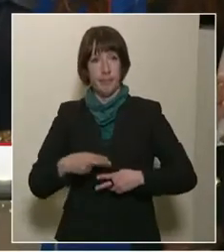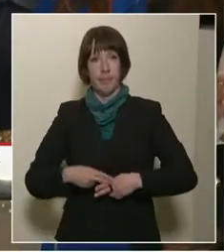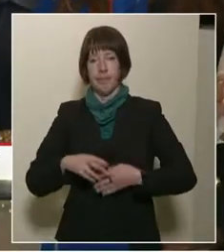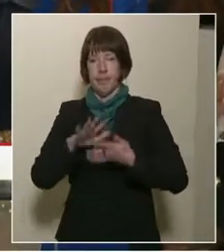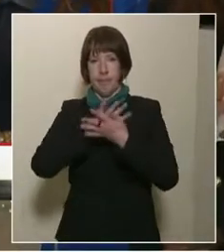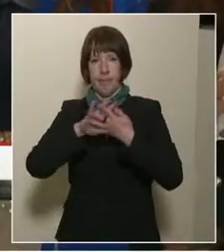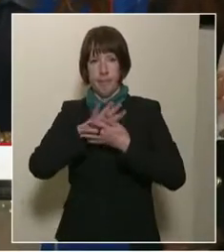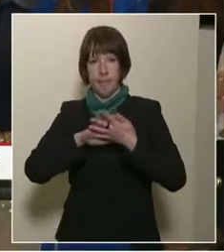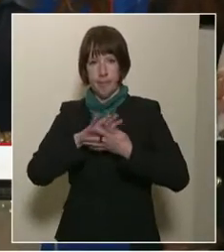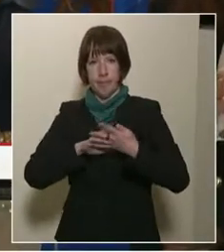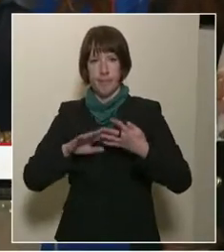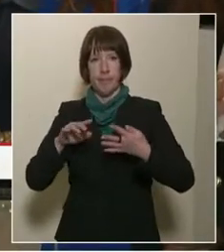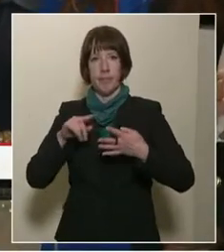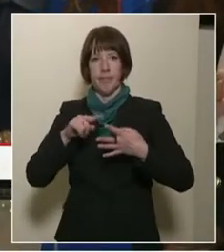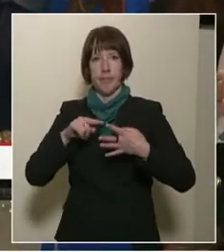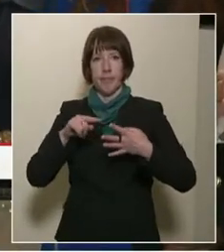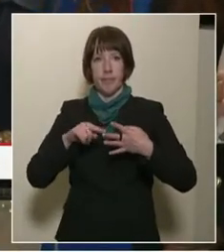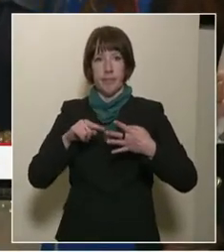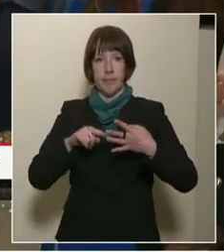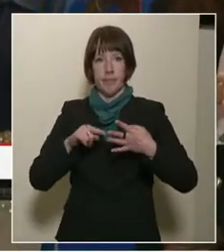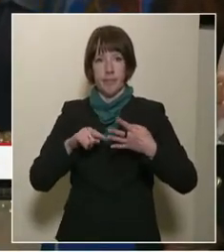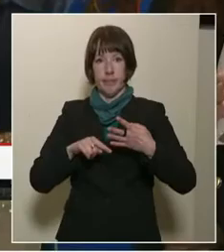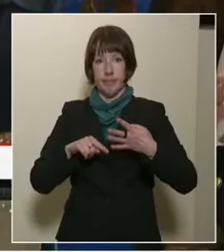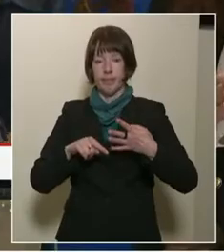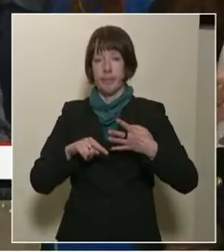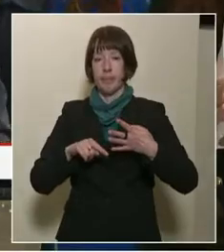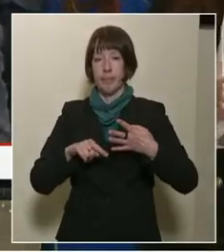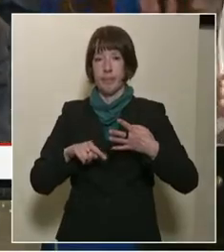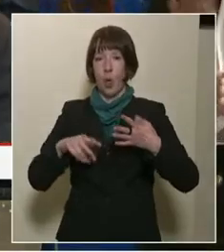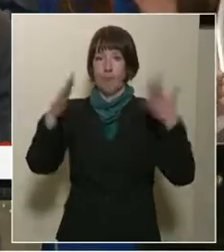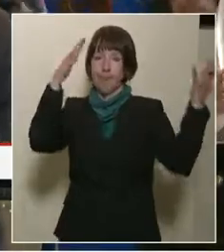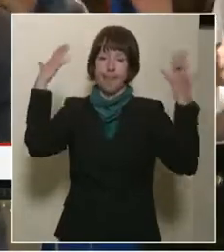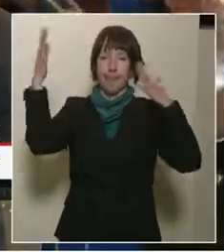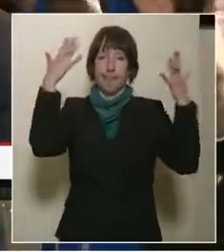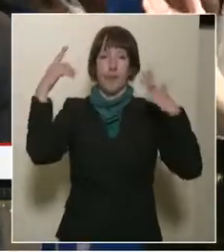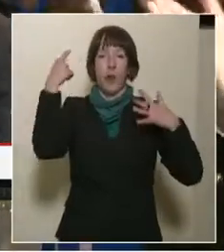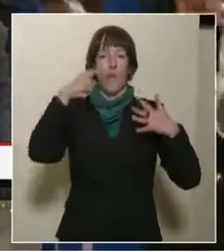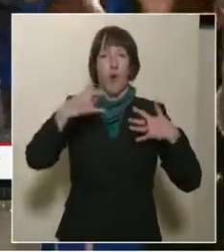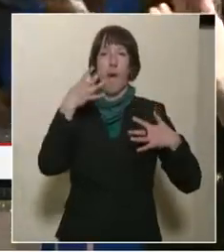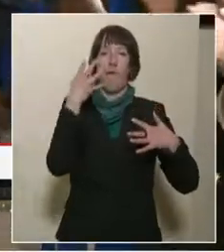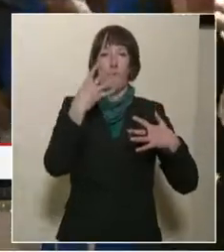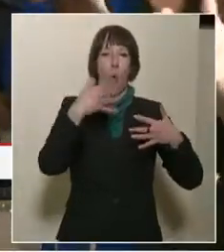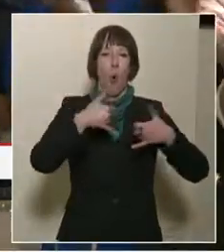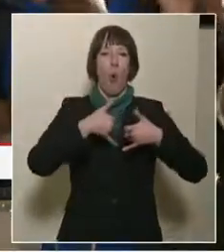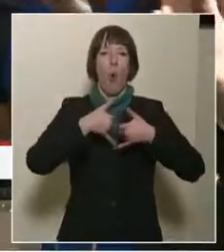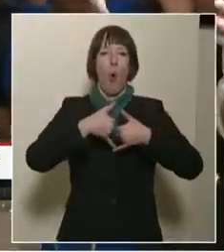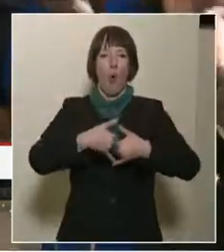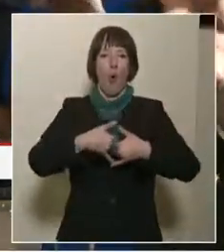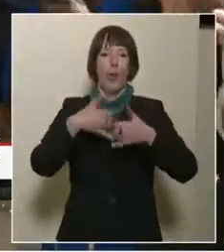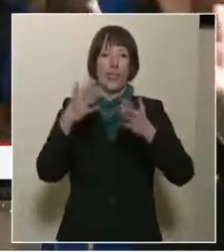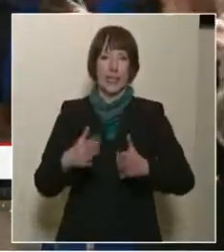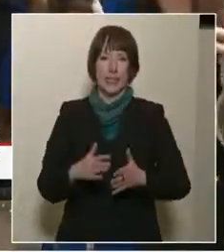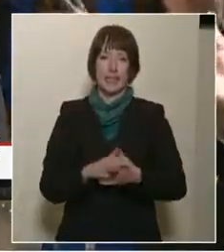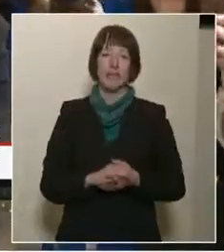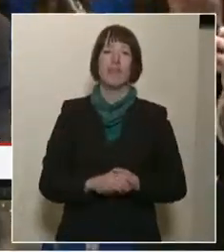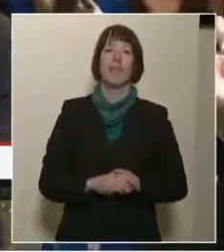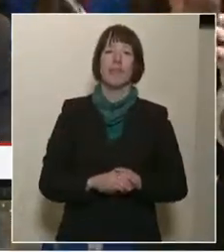manufacturer, a distillery, a brewery, and Italian liqueur. So let's give a round of applause for those awardees.